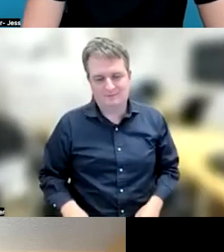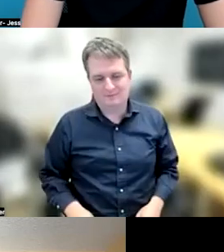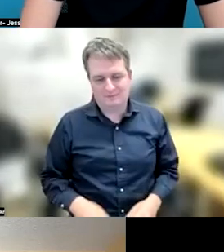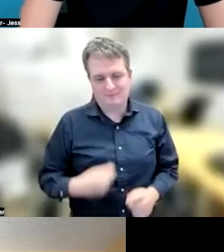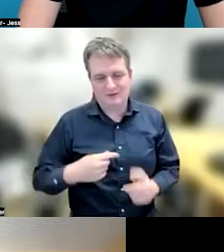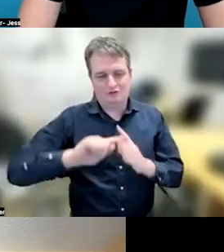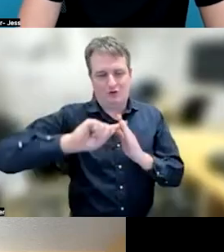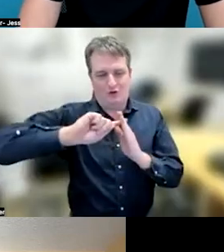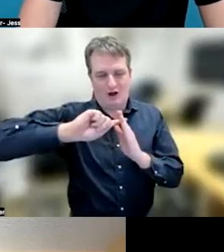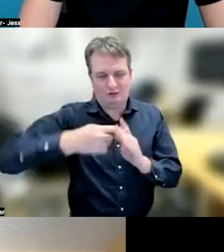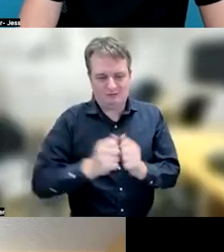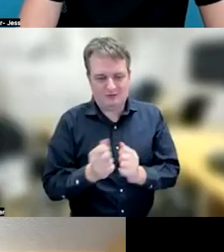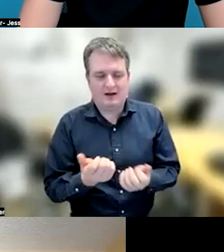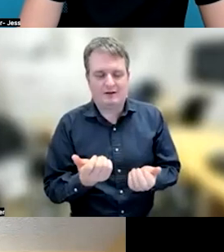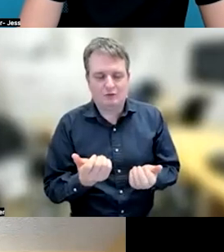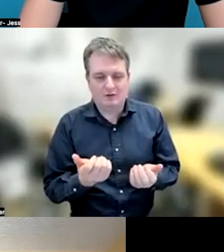hearing community.